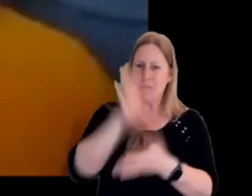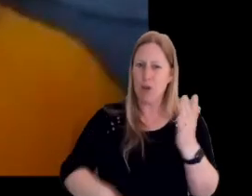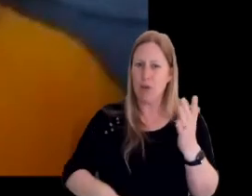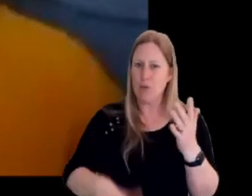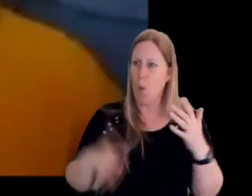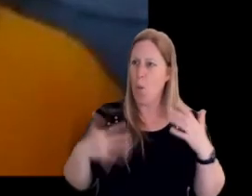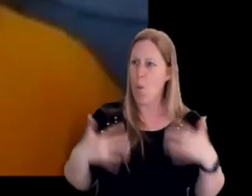Yeah.